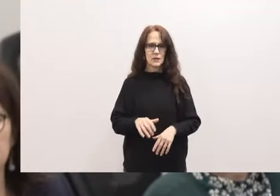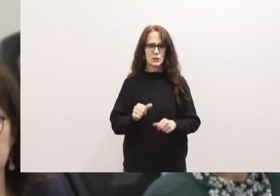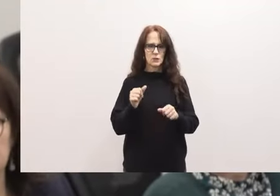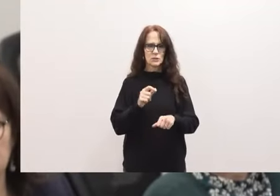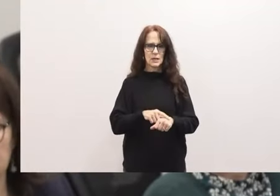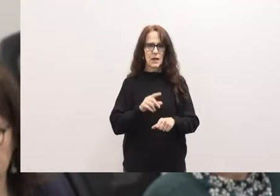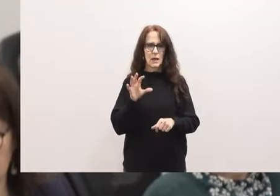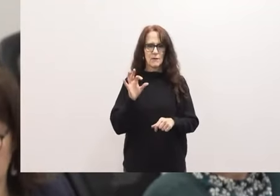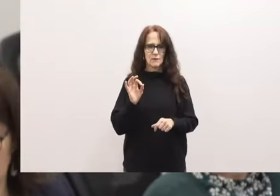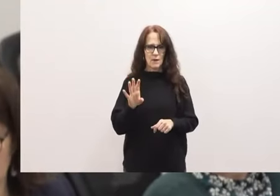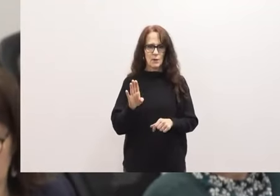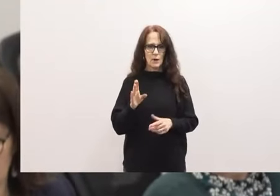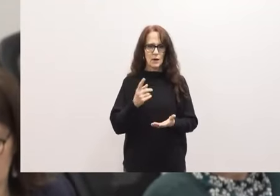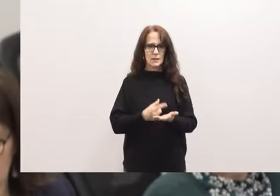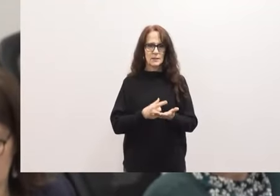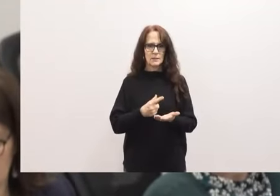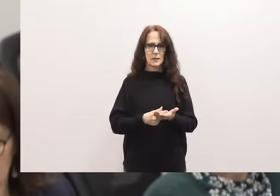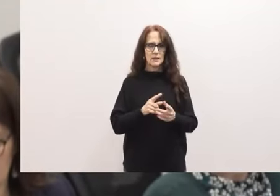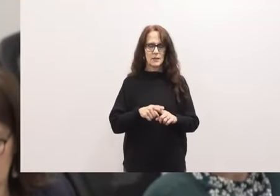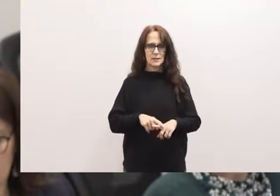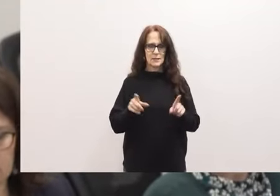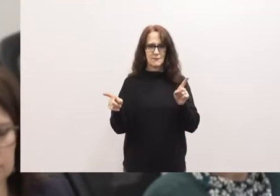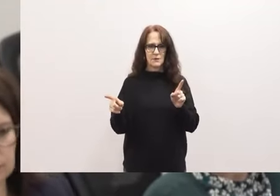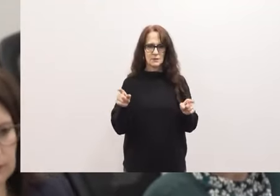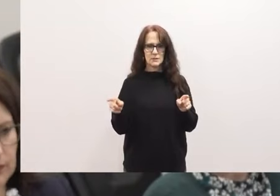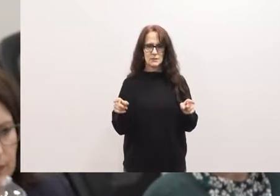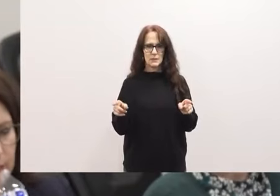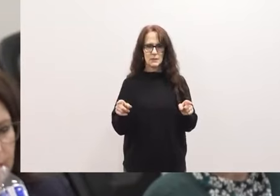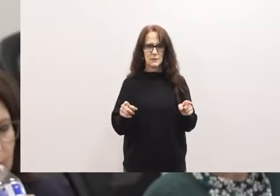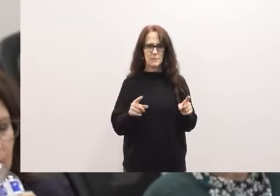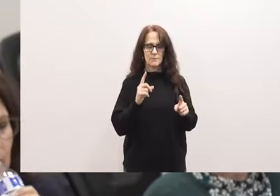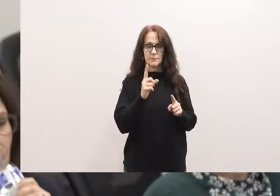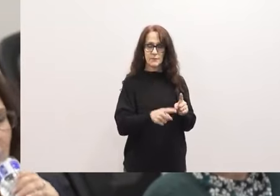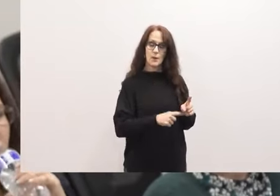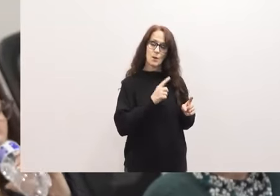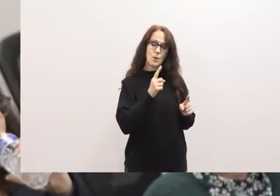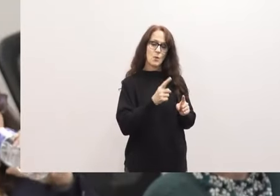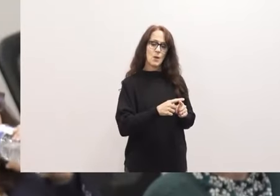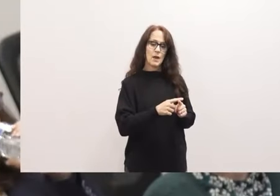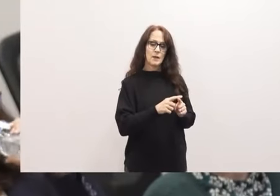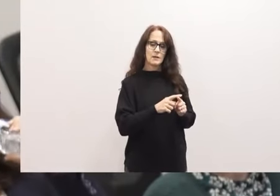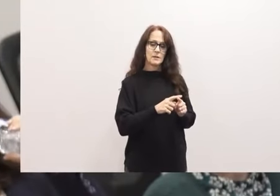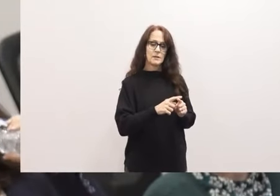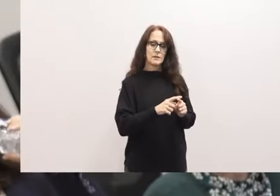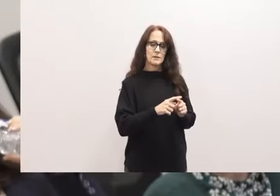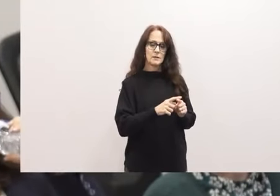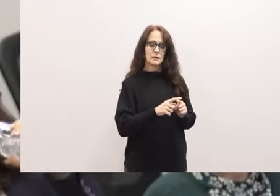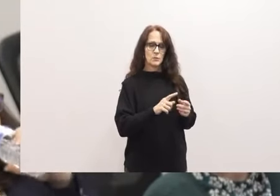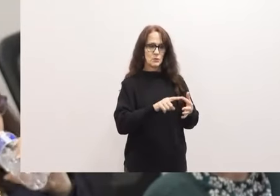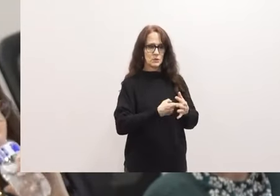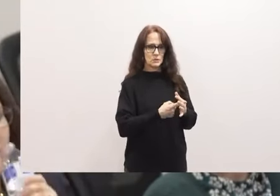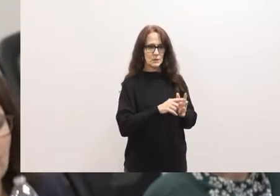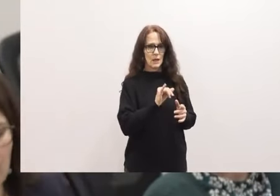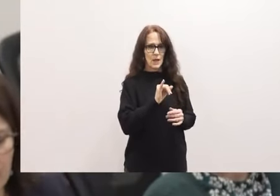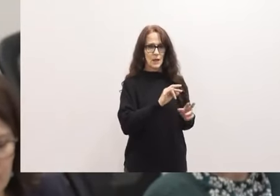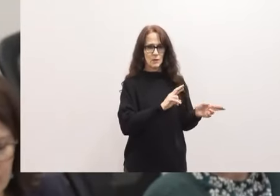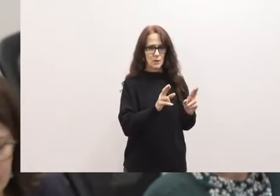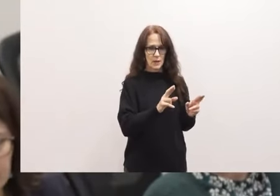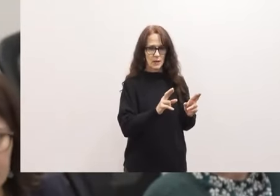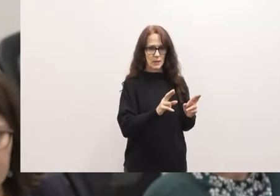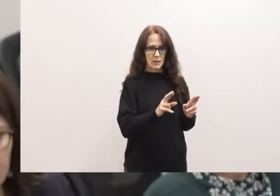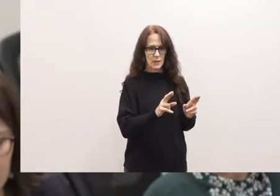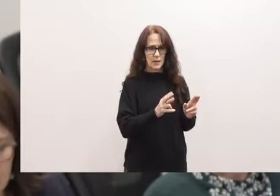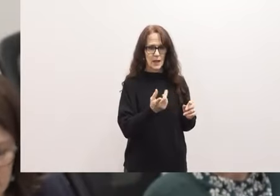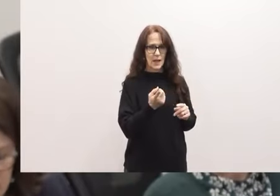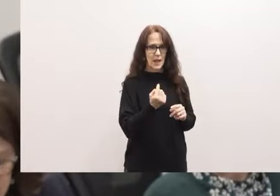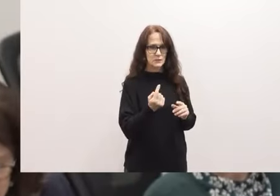in February discussing the difference between when we administered the iReady assessment last year